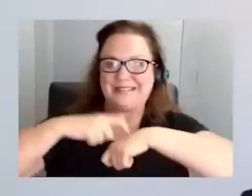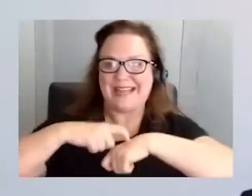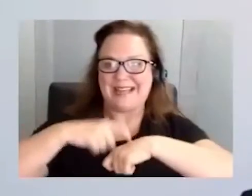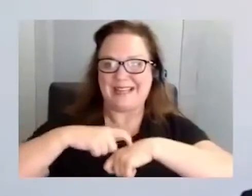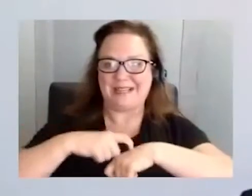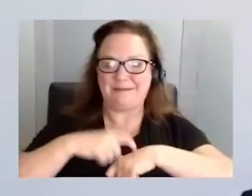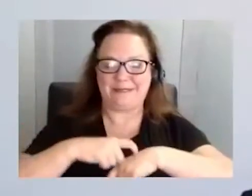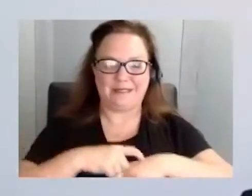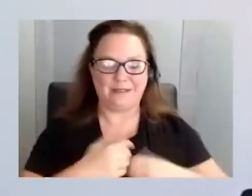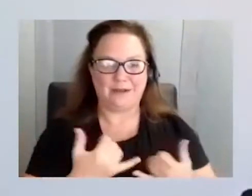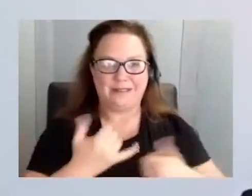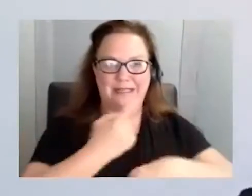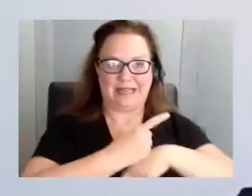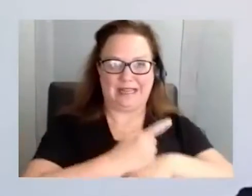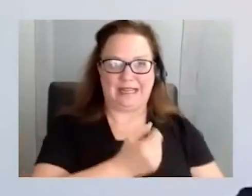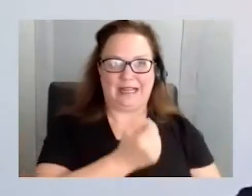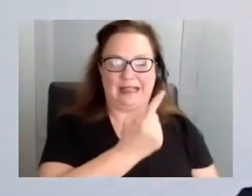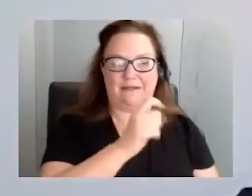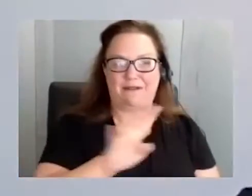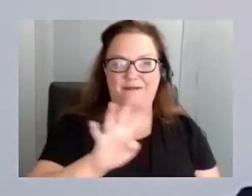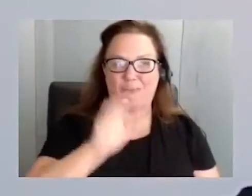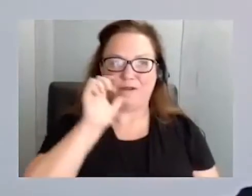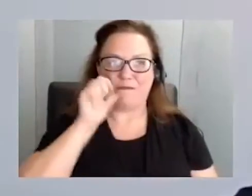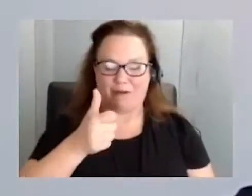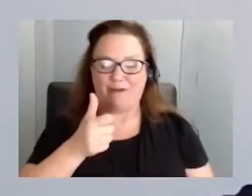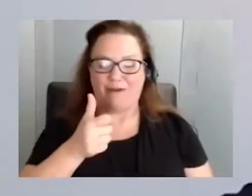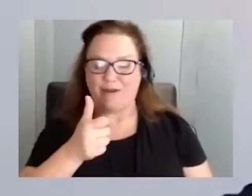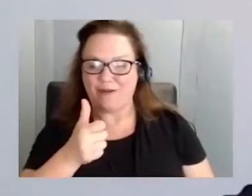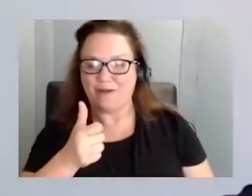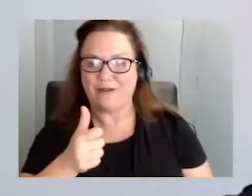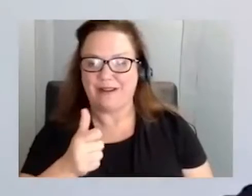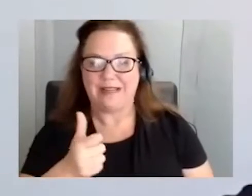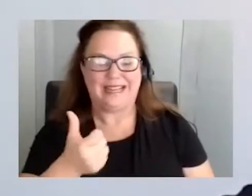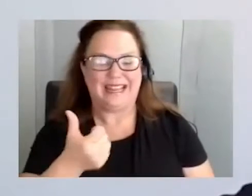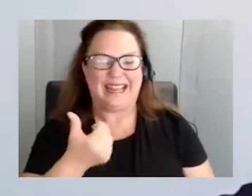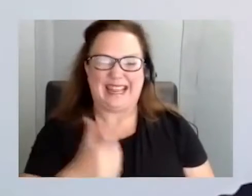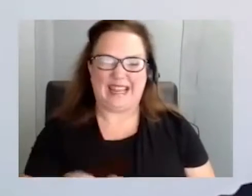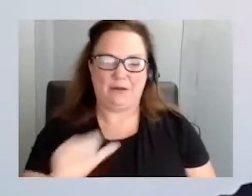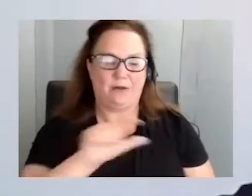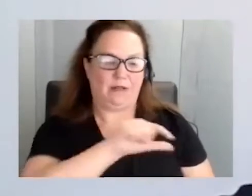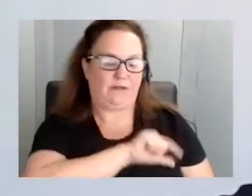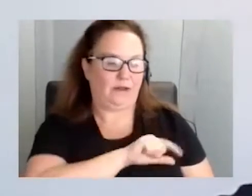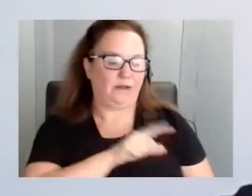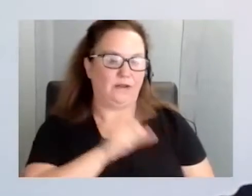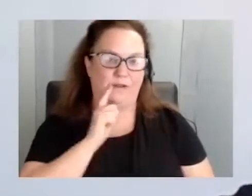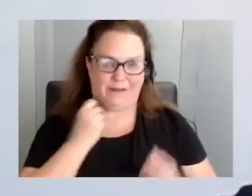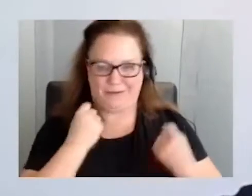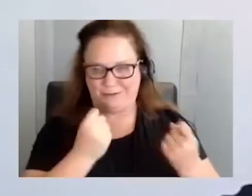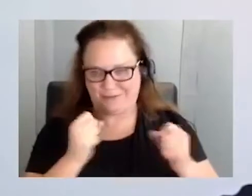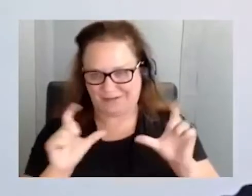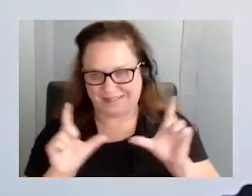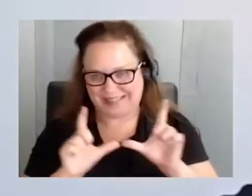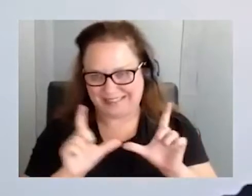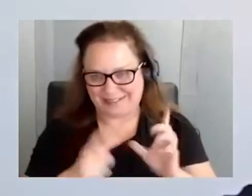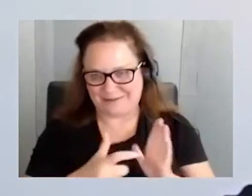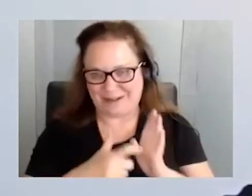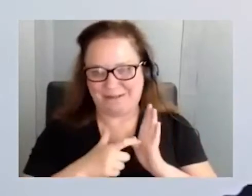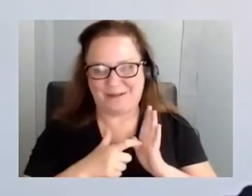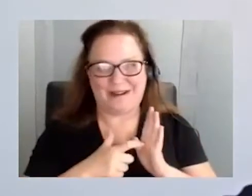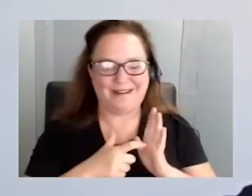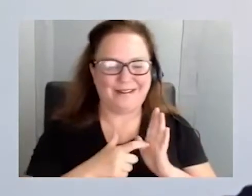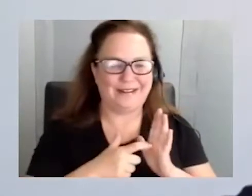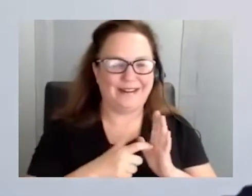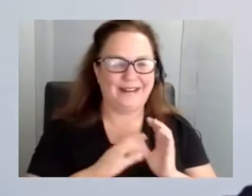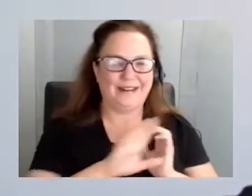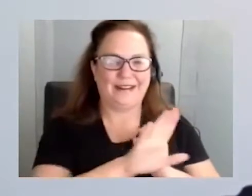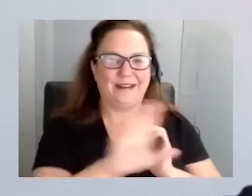11 a.m. to 4 p.m. And so anybody who's eligible, so of course you've got to have your driver's license and